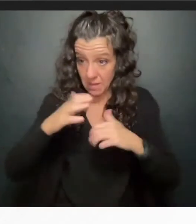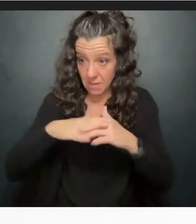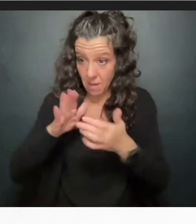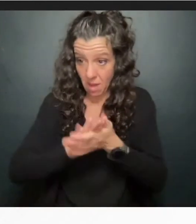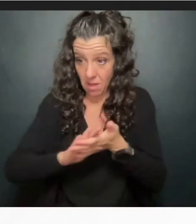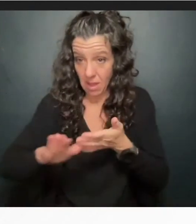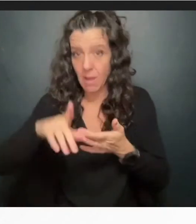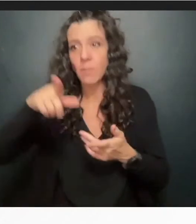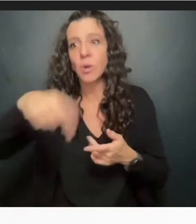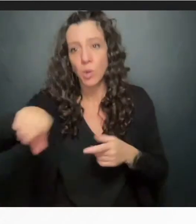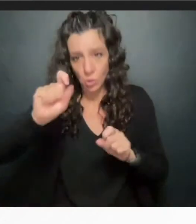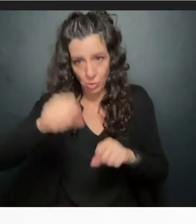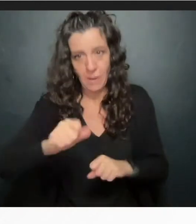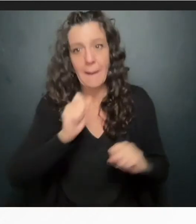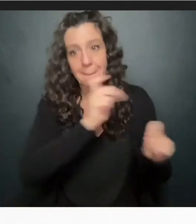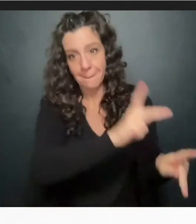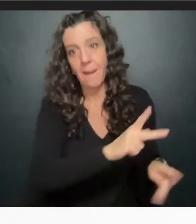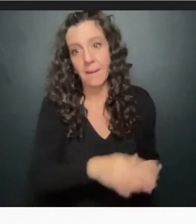go back.